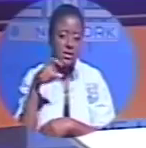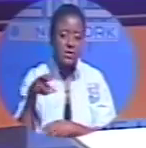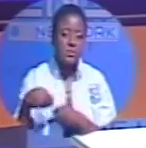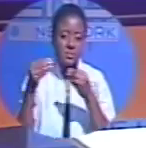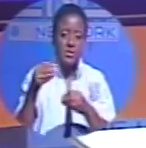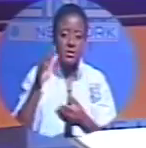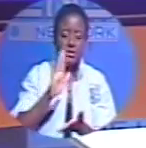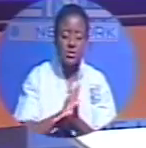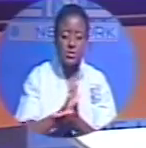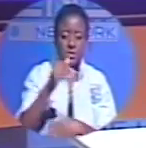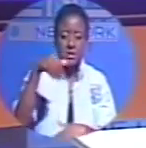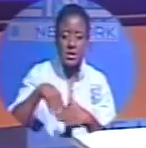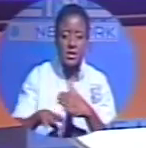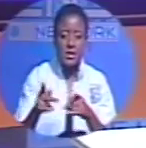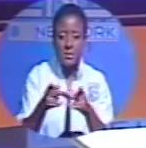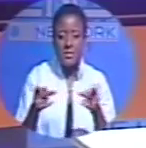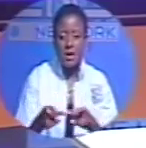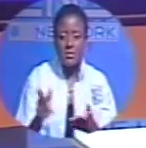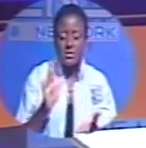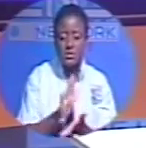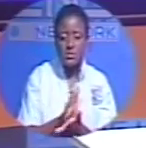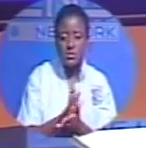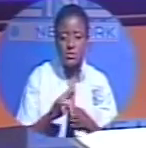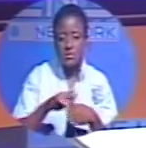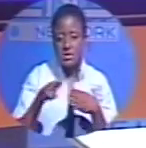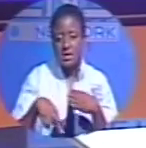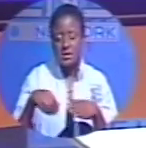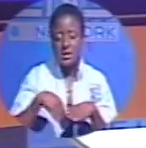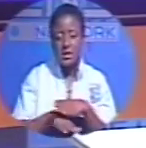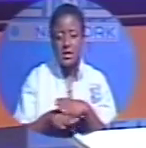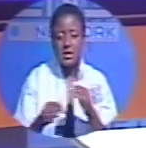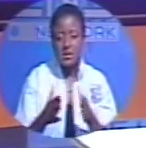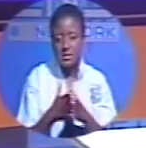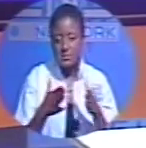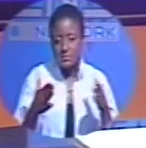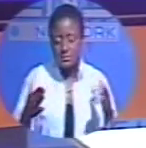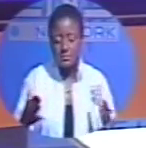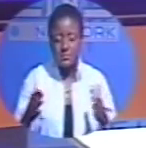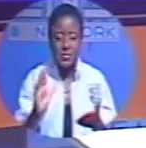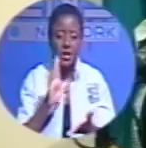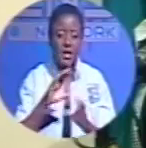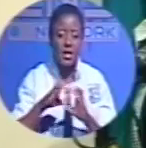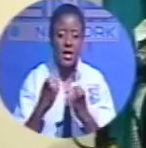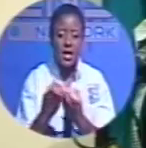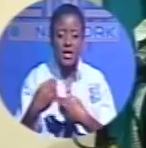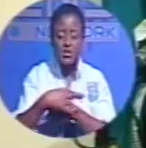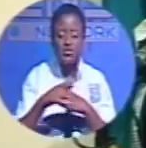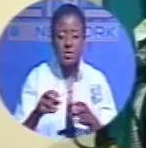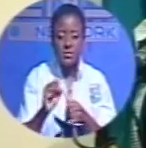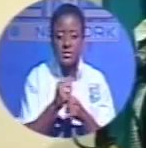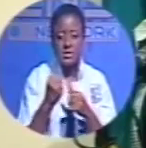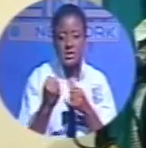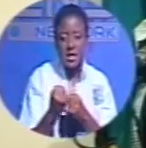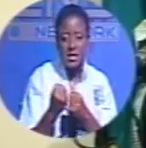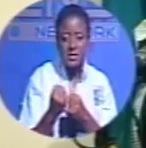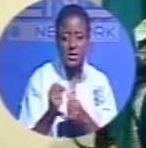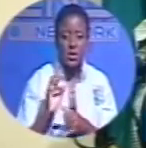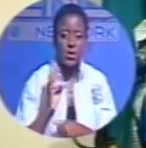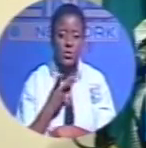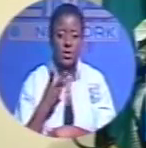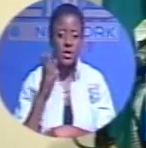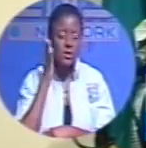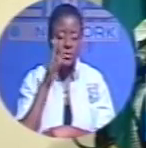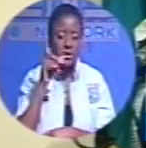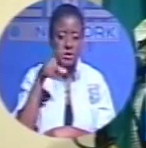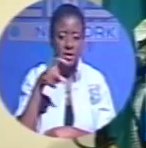system, resulting in the expansion of classroom sizes. We are going to need an additional 40 to